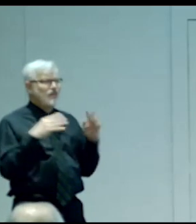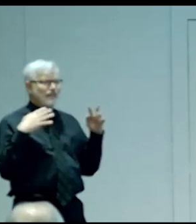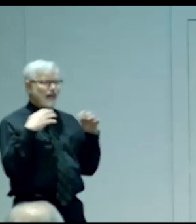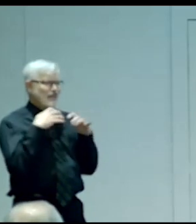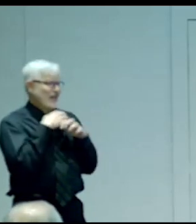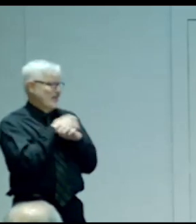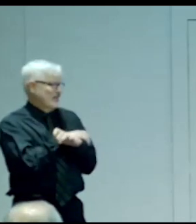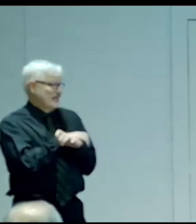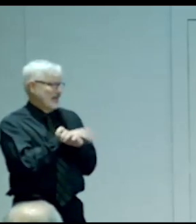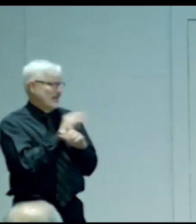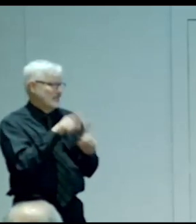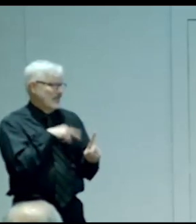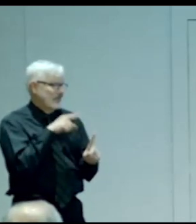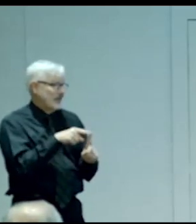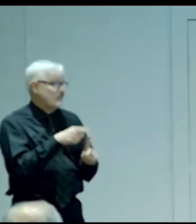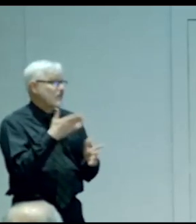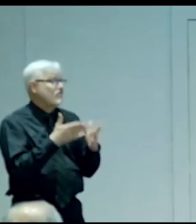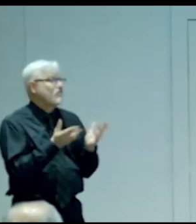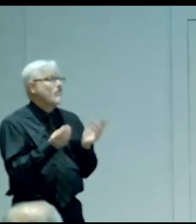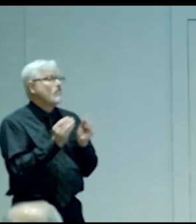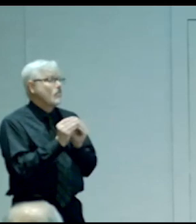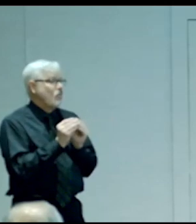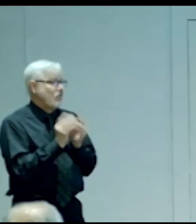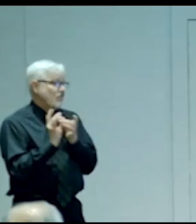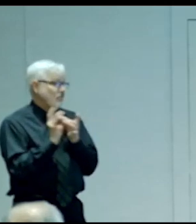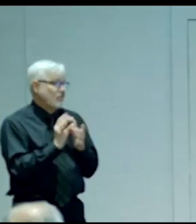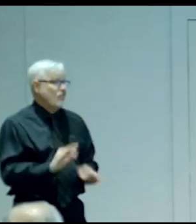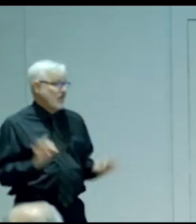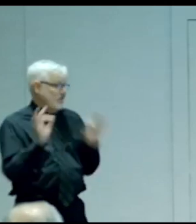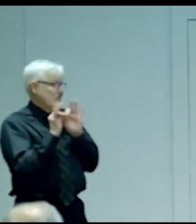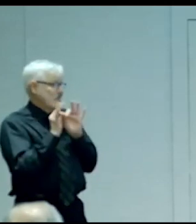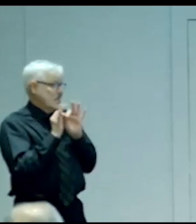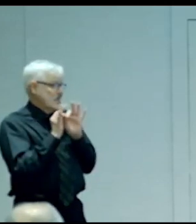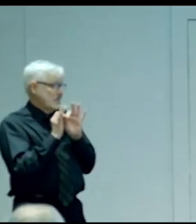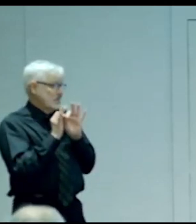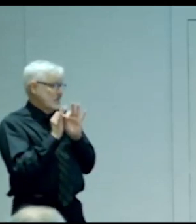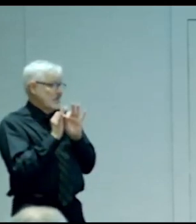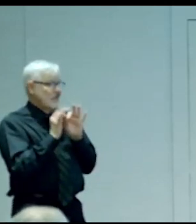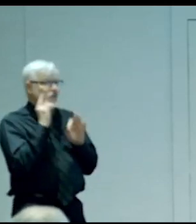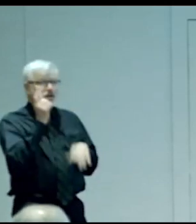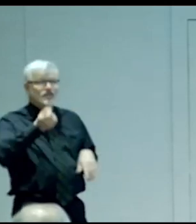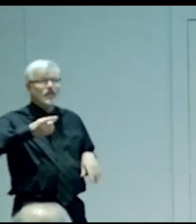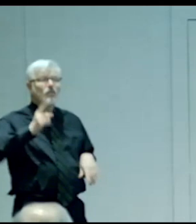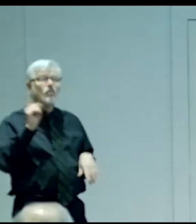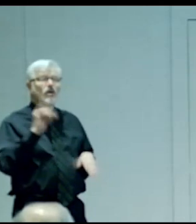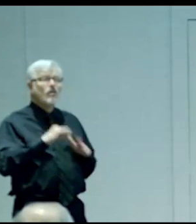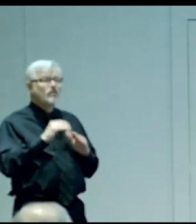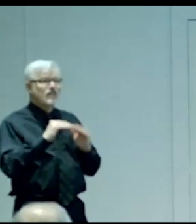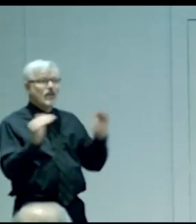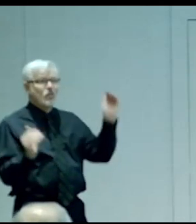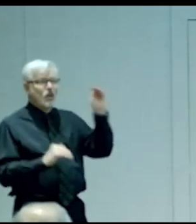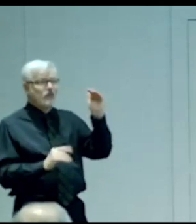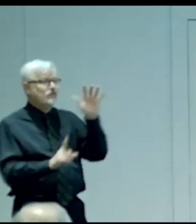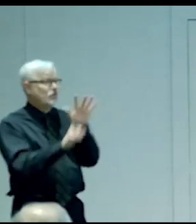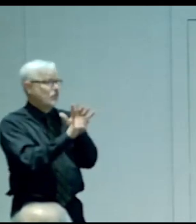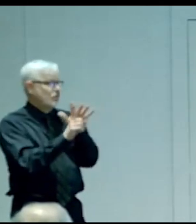and specific, and perhaps much more relevant in a deeper sense in understanding where these inequalities